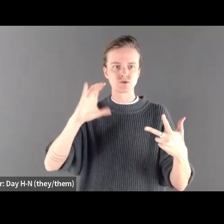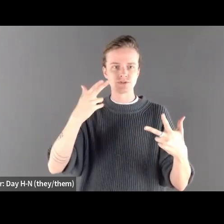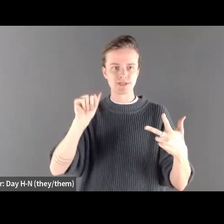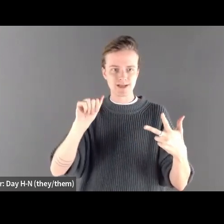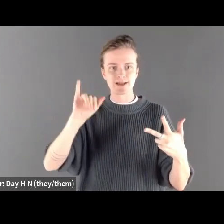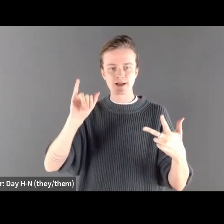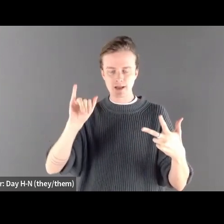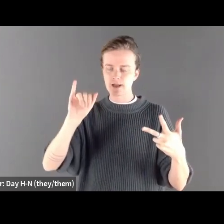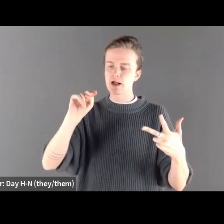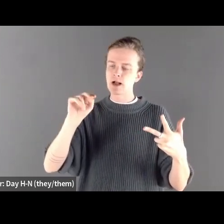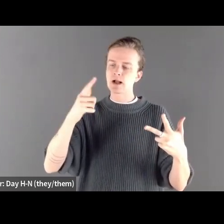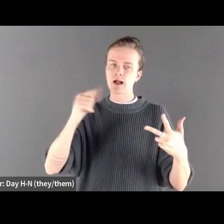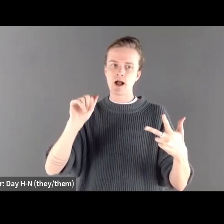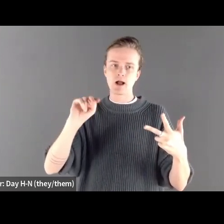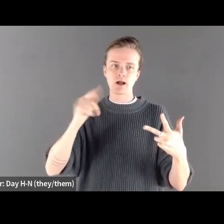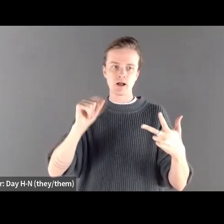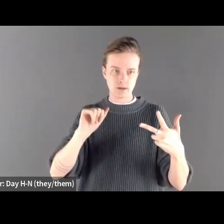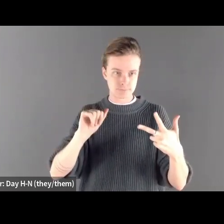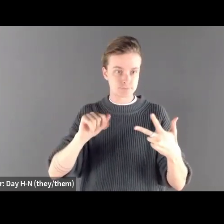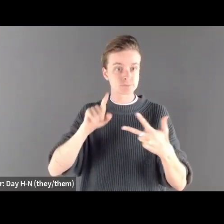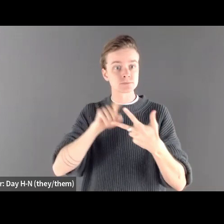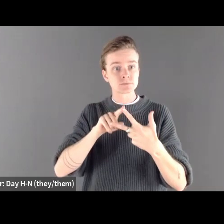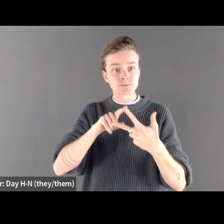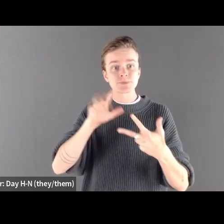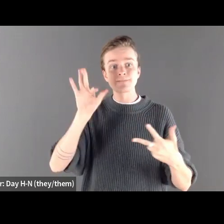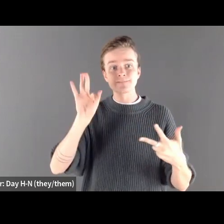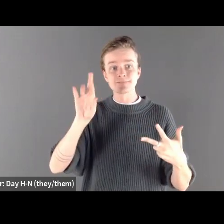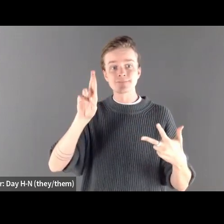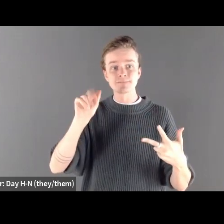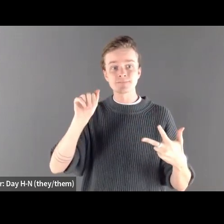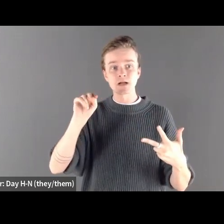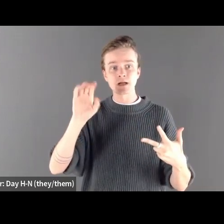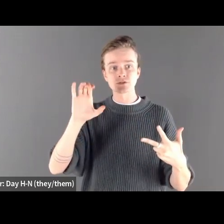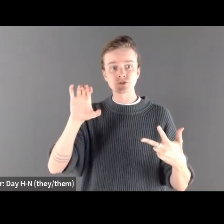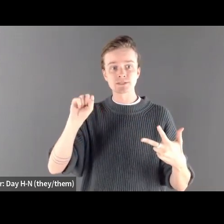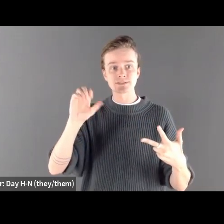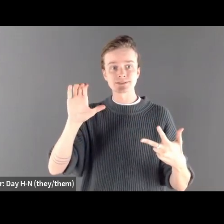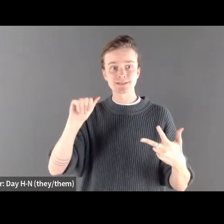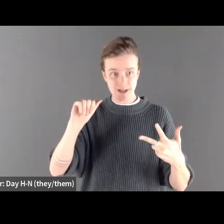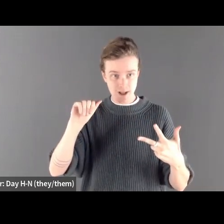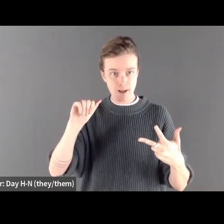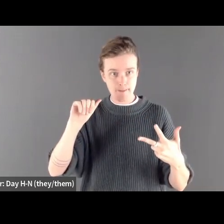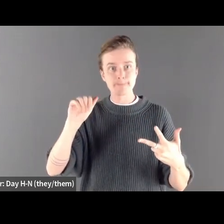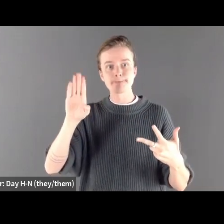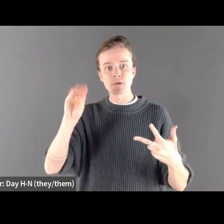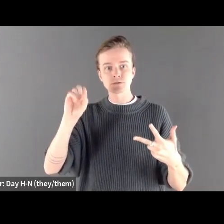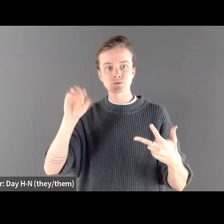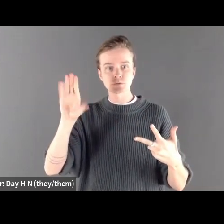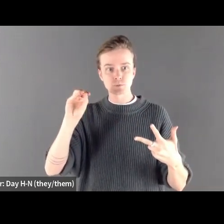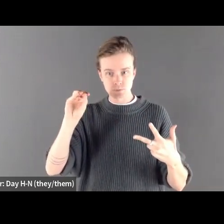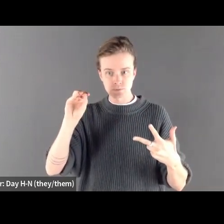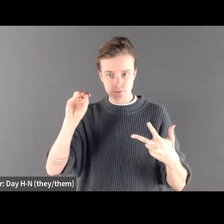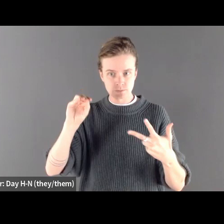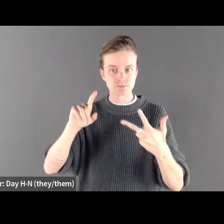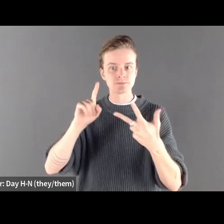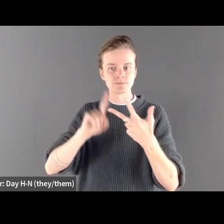later. But we also have Francesca Bosco from CyberPeace Institute, who's currently in Geneva, and Matt Mahmoudi